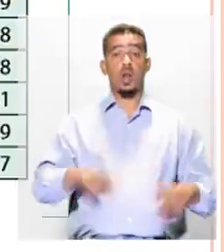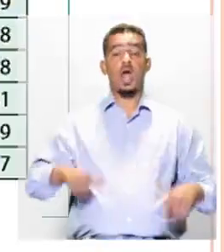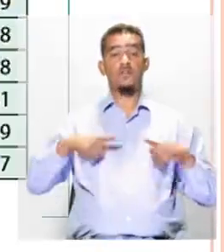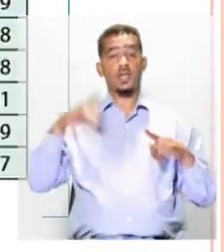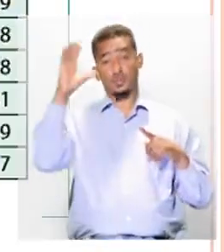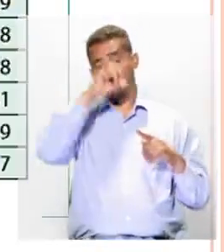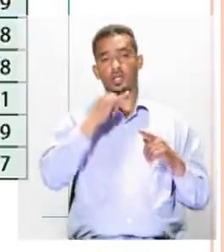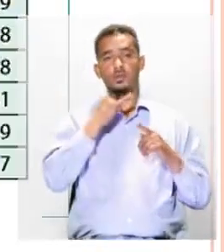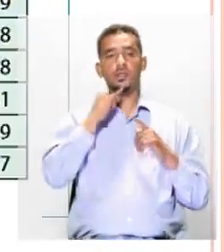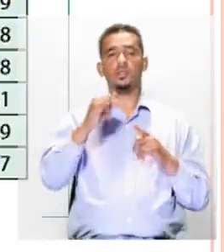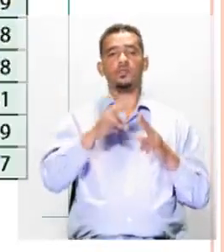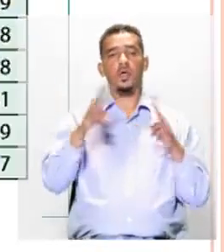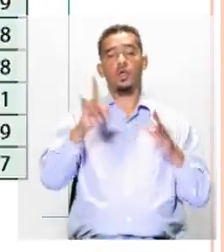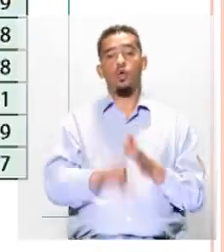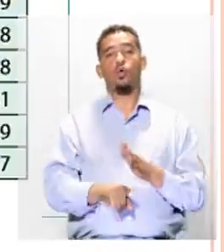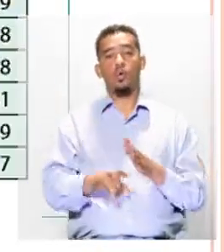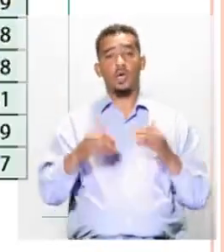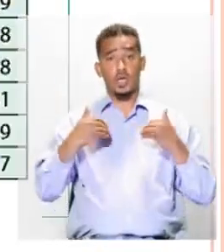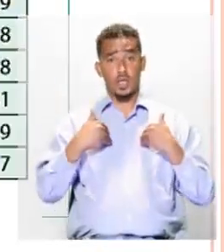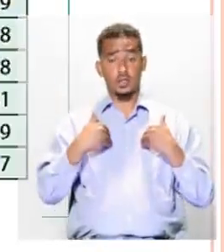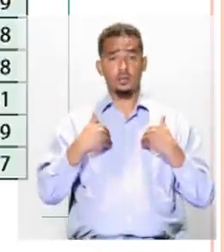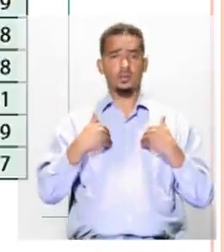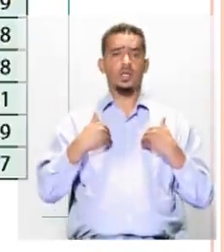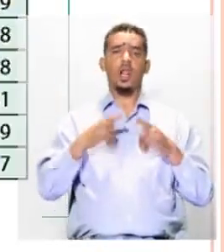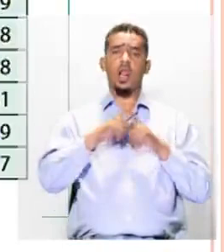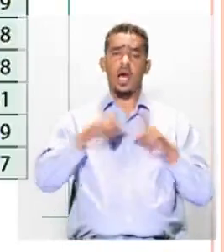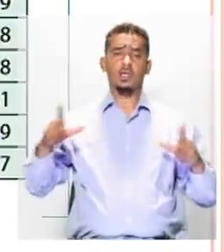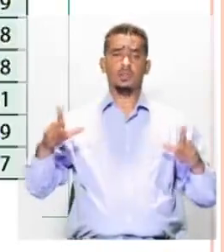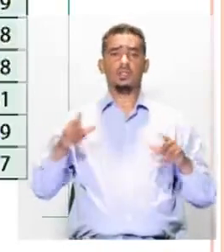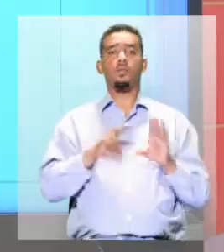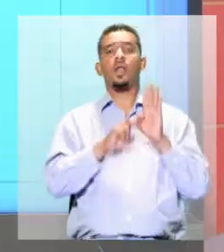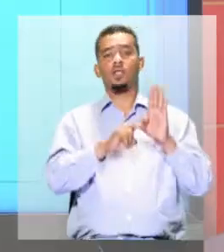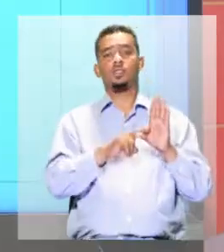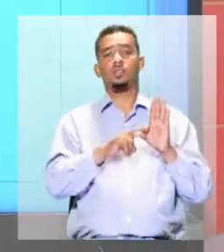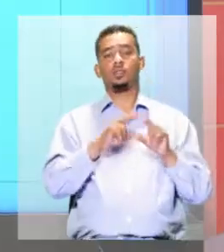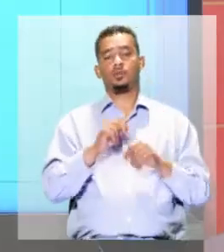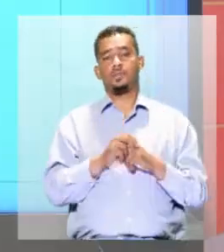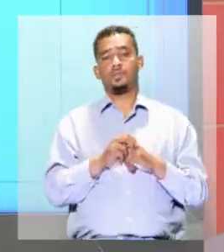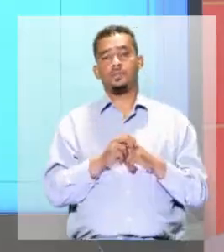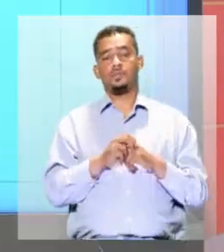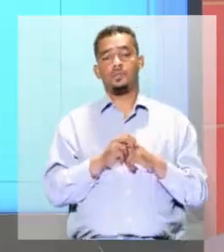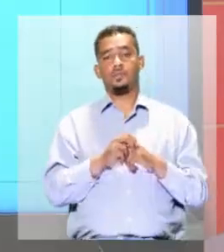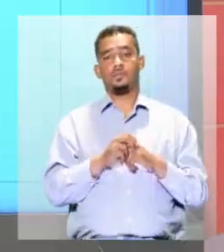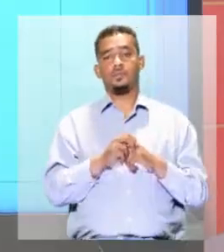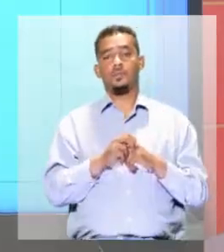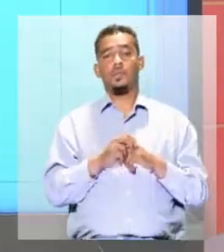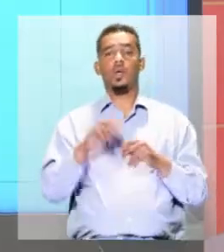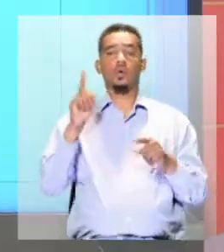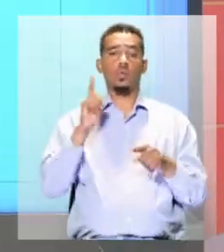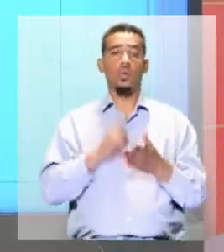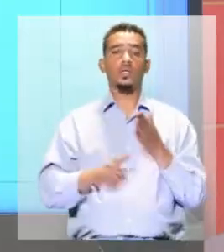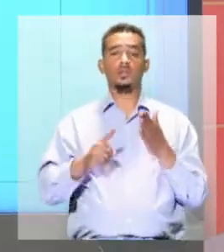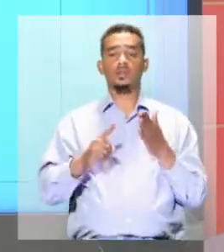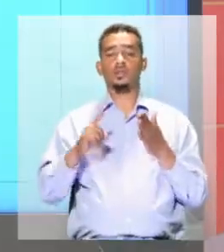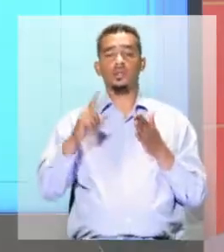low, and it has large age dependency ratio. Let us see, students, what seems like